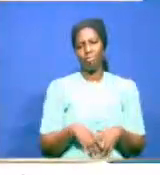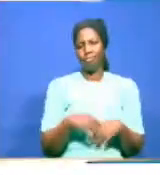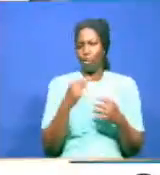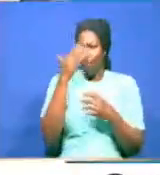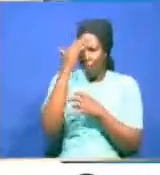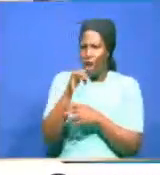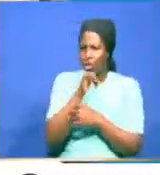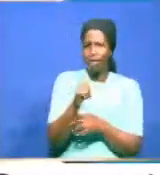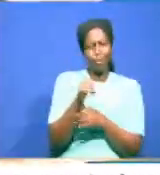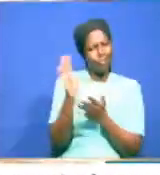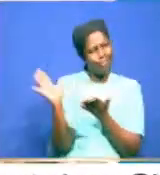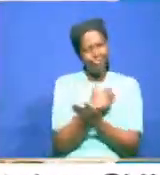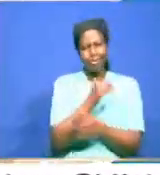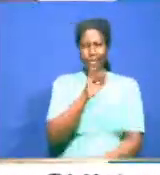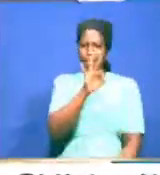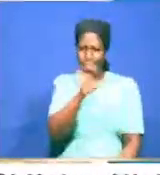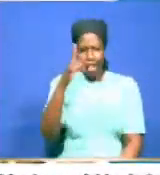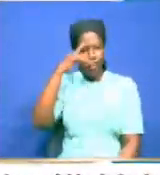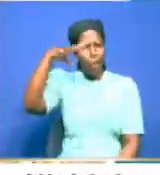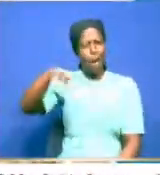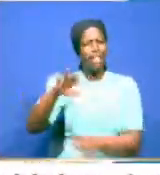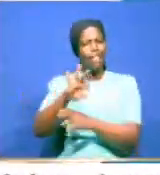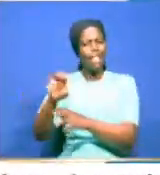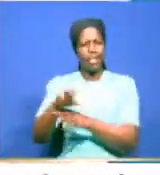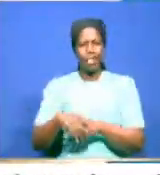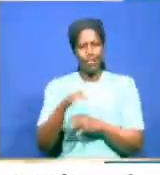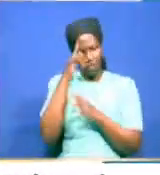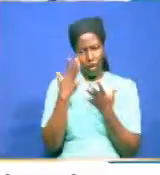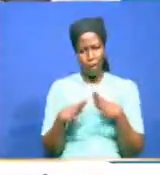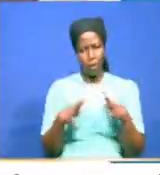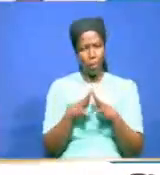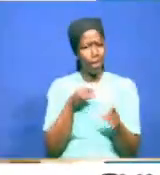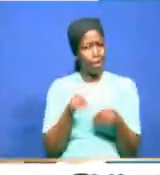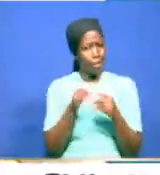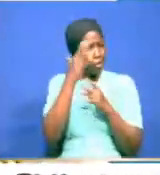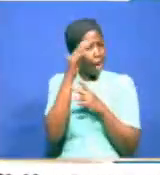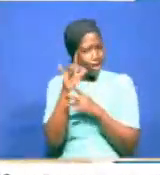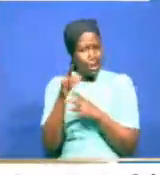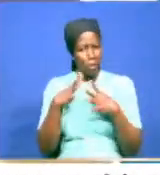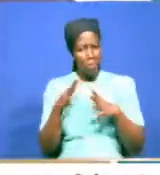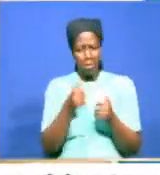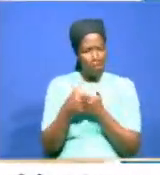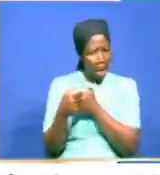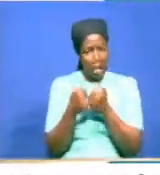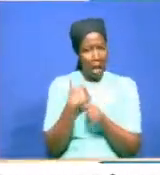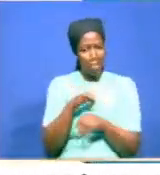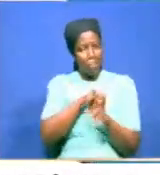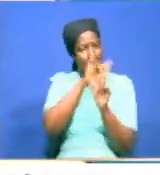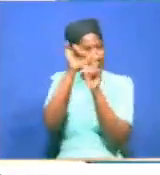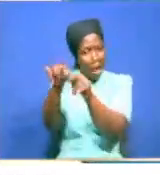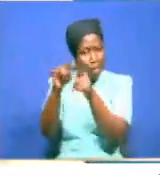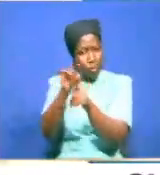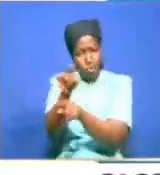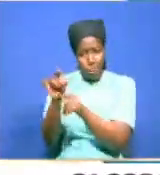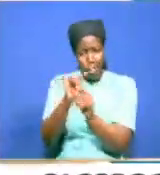supermarkets just waive for persons with disabilities? Because these are people who already have challenges, and when they're coming to you, they're not coming because they're